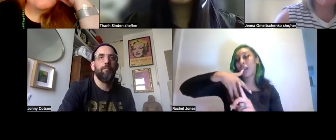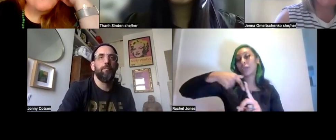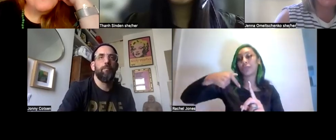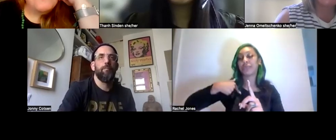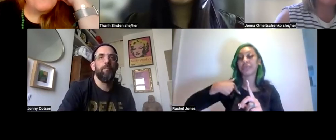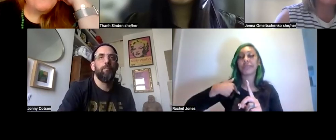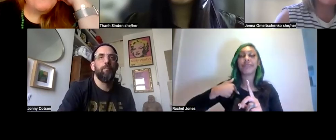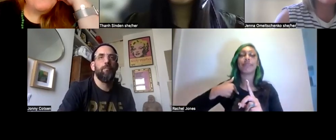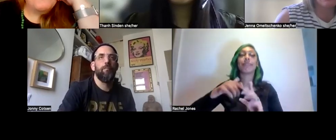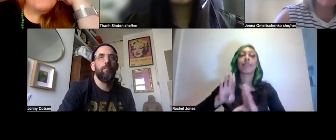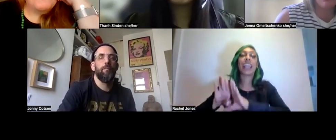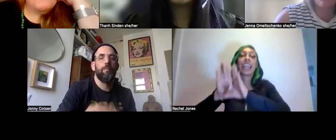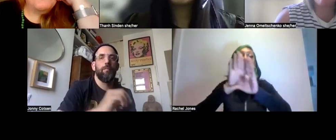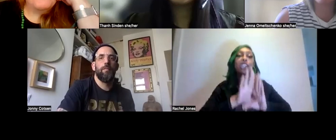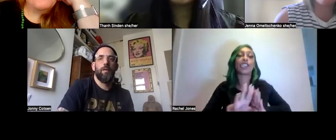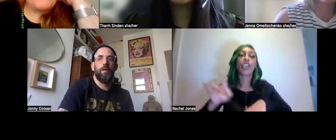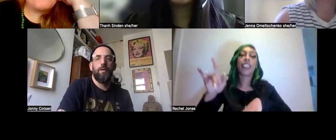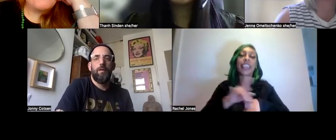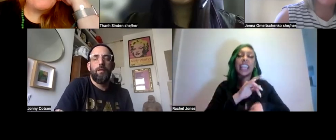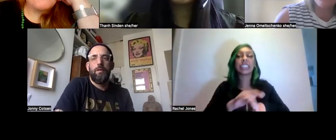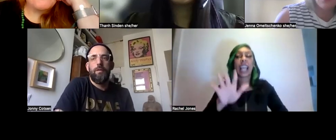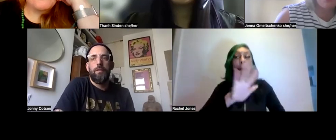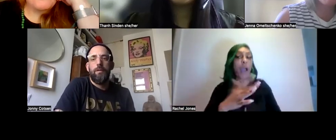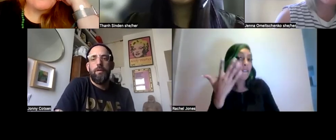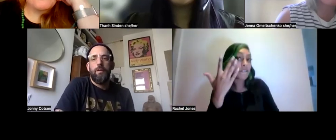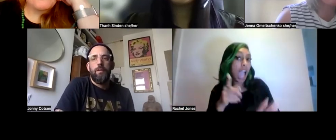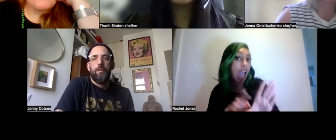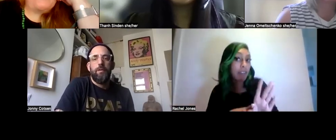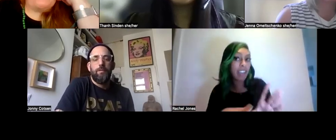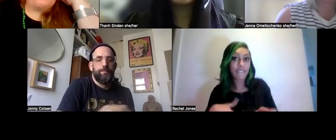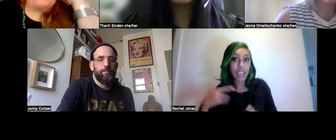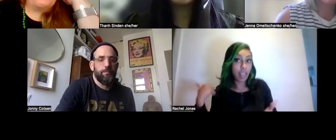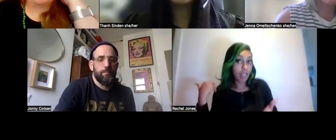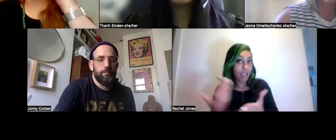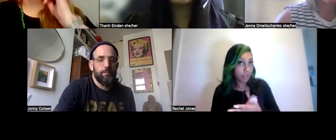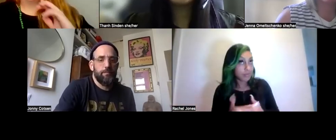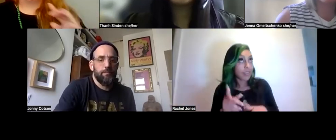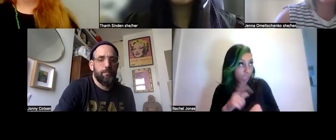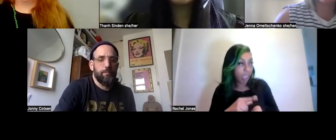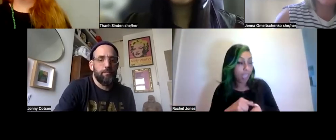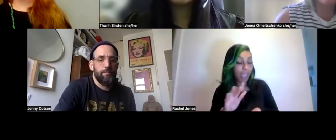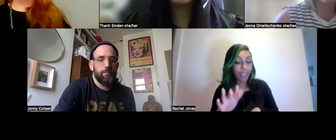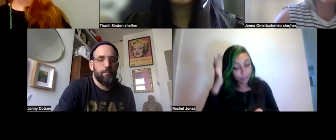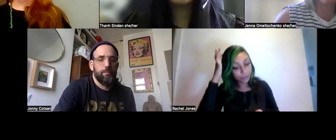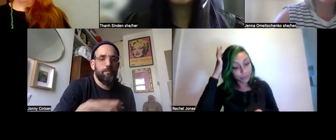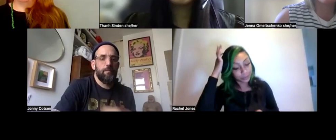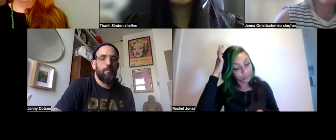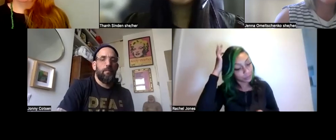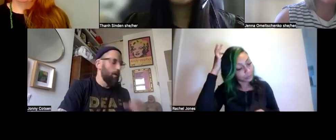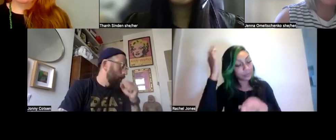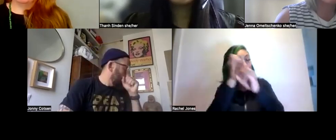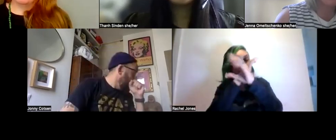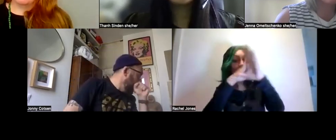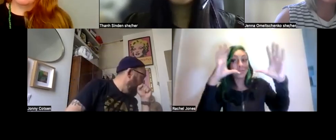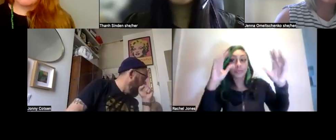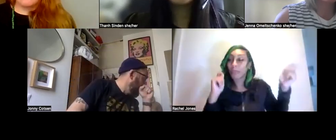for 5 years now. It feels like a lifetime sometimes, because as you can imagine, change in an organisation